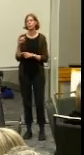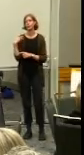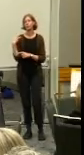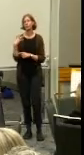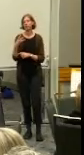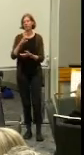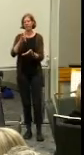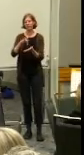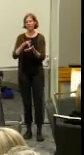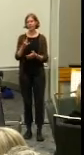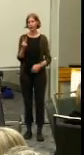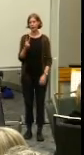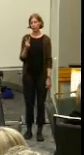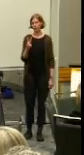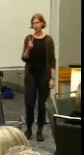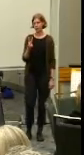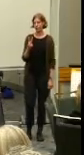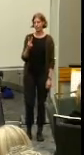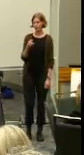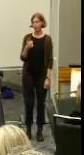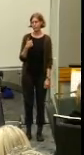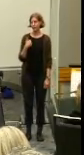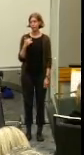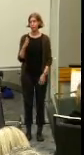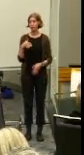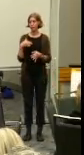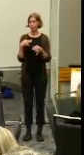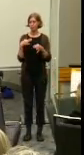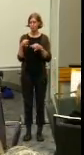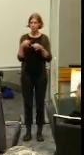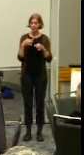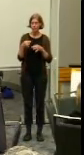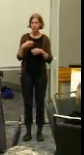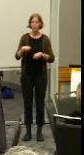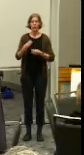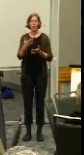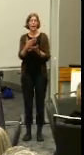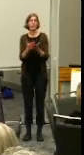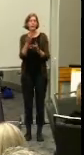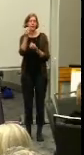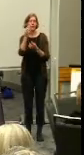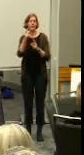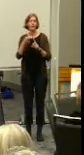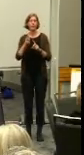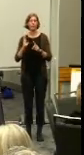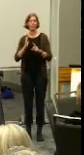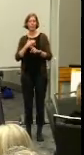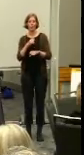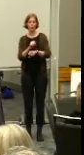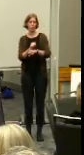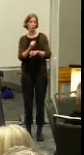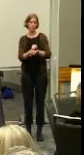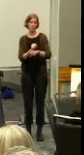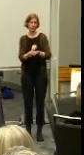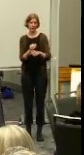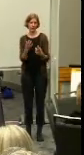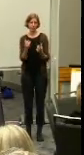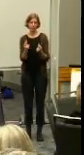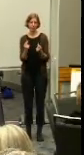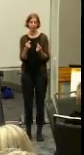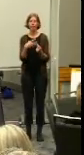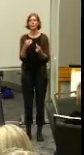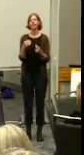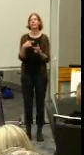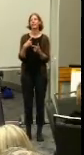Vancouver. What I'm going to do is just to give you a little bit of background about who we are, what we do, and then really talk about housing